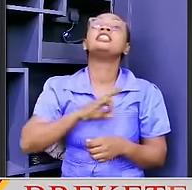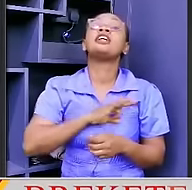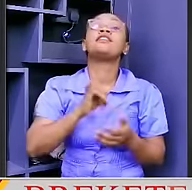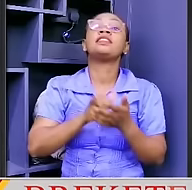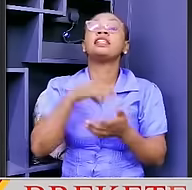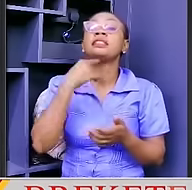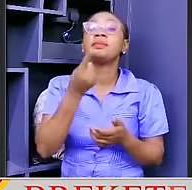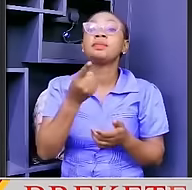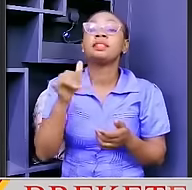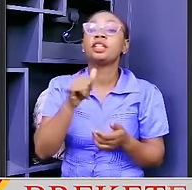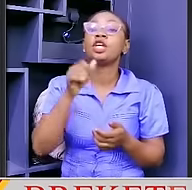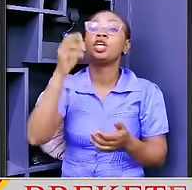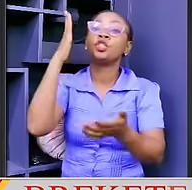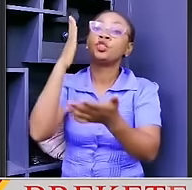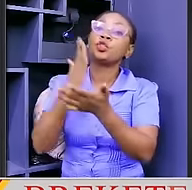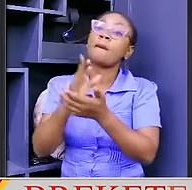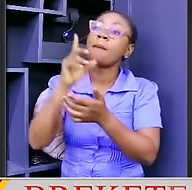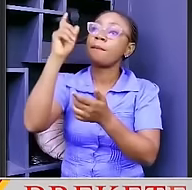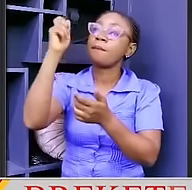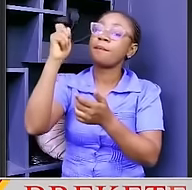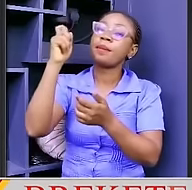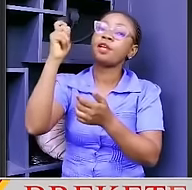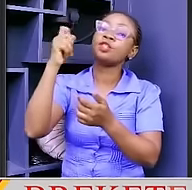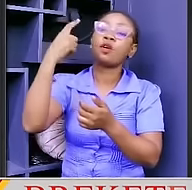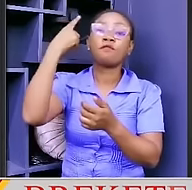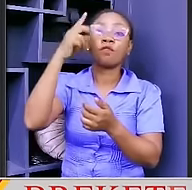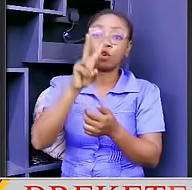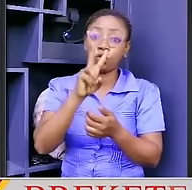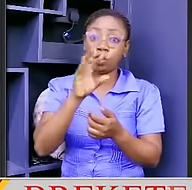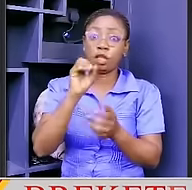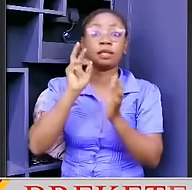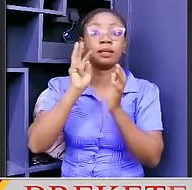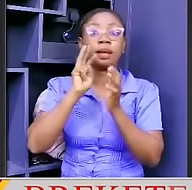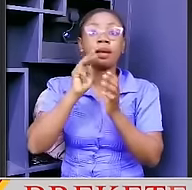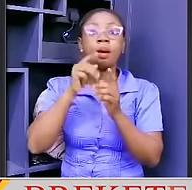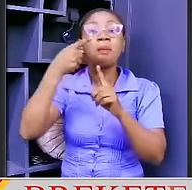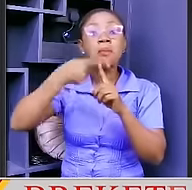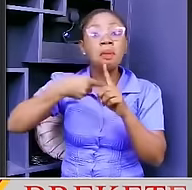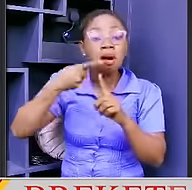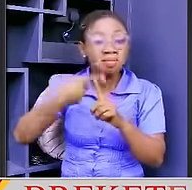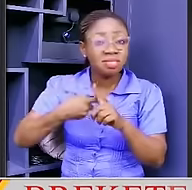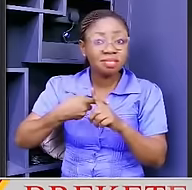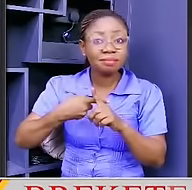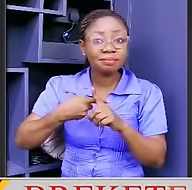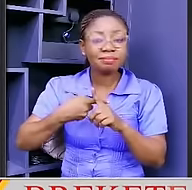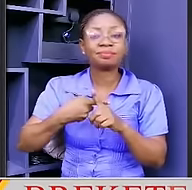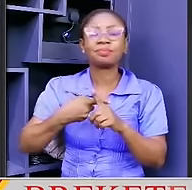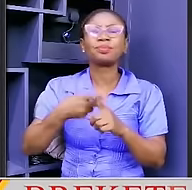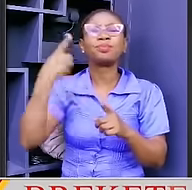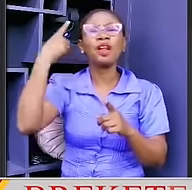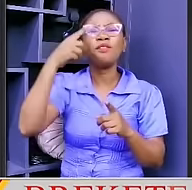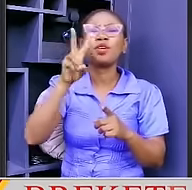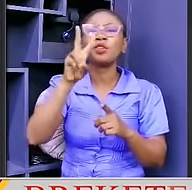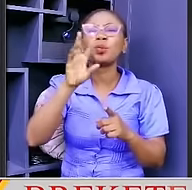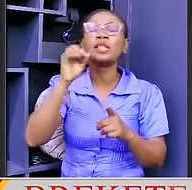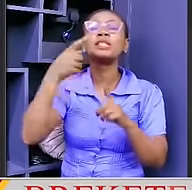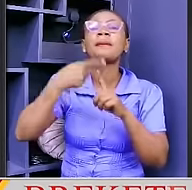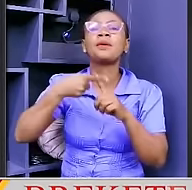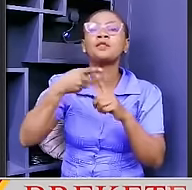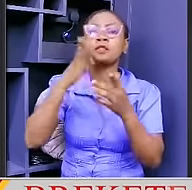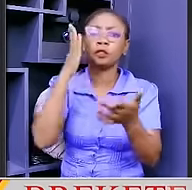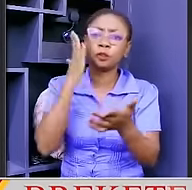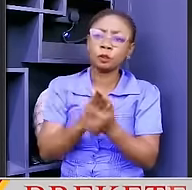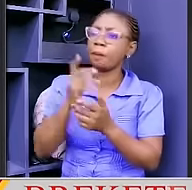pension for 20 months. I don't know whether he's here. Maybe he go there amongst the people. For 20 months, they stop in